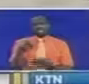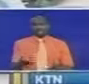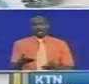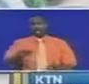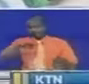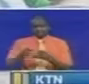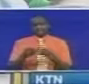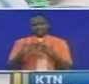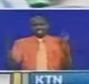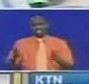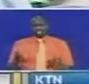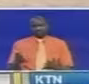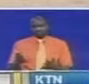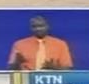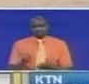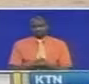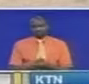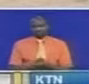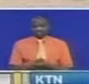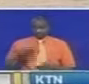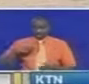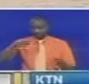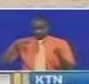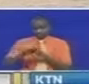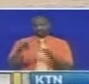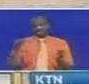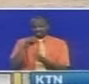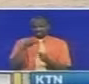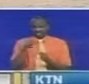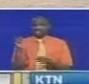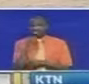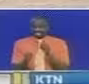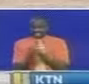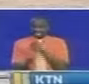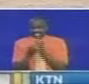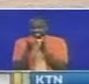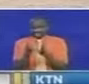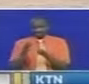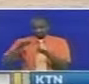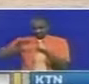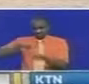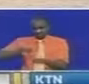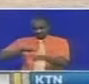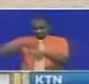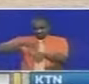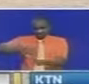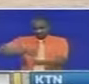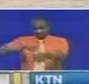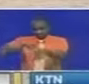gates, and let in the deadly arsenal. Downhill, the specialists went,